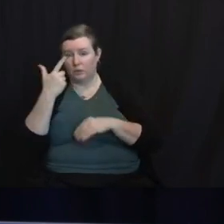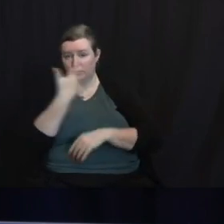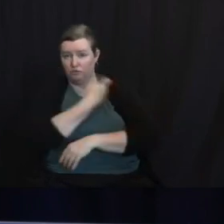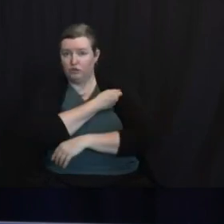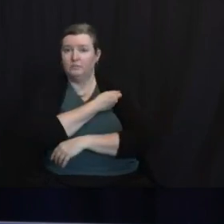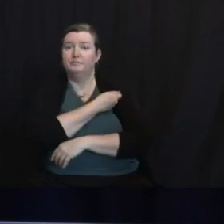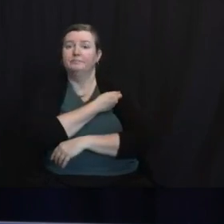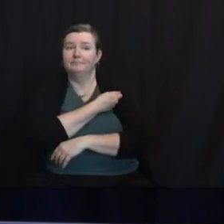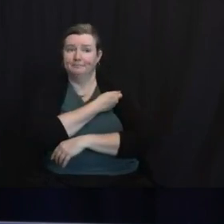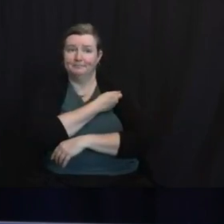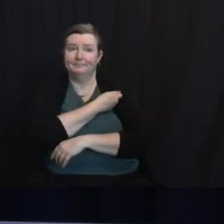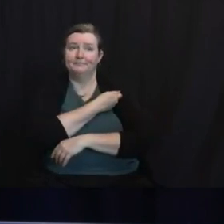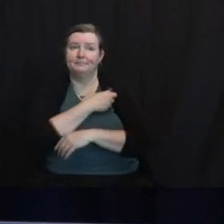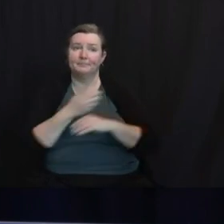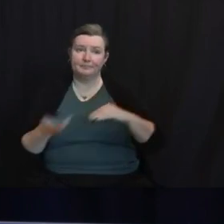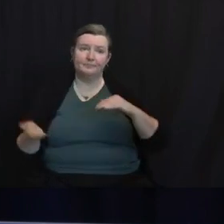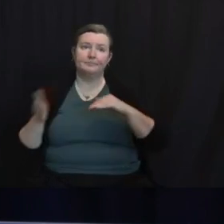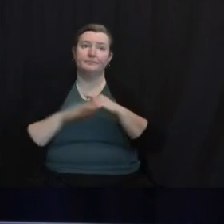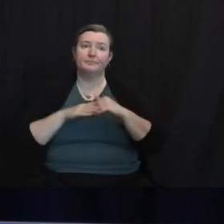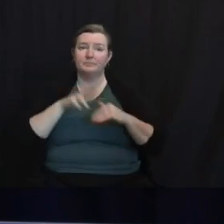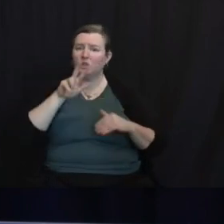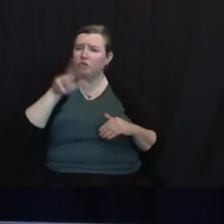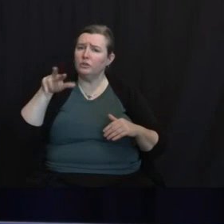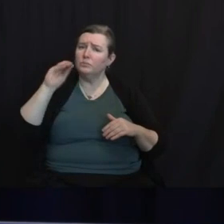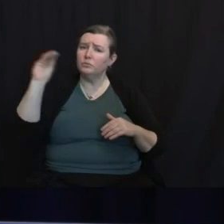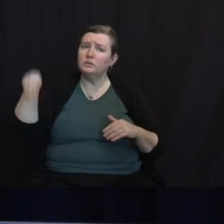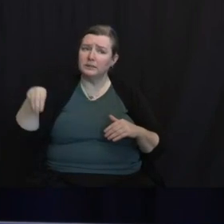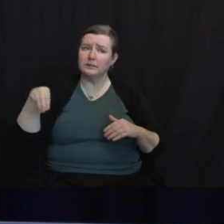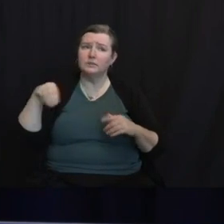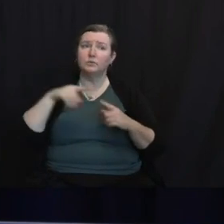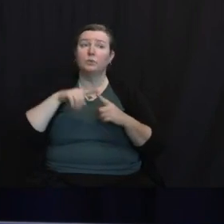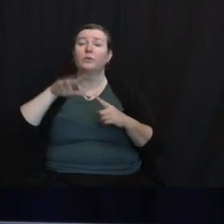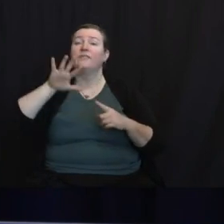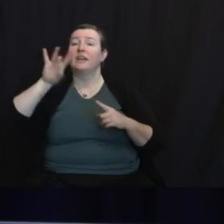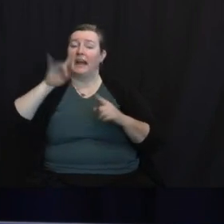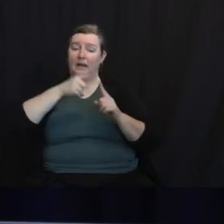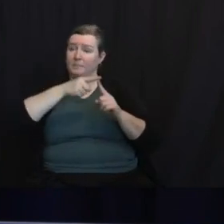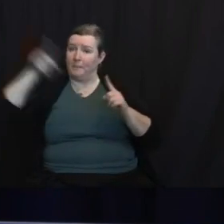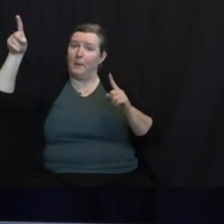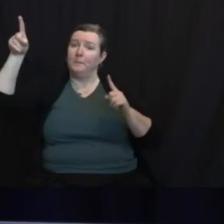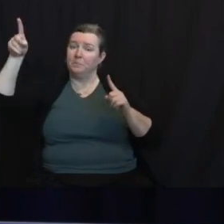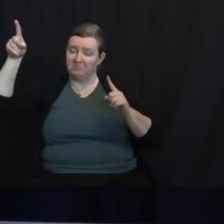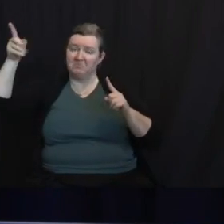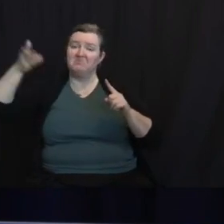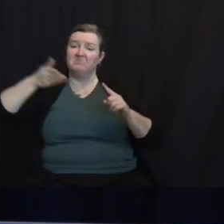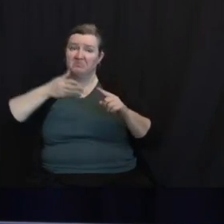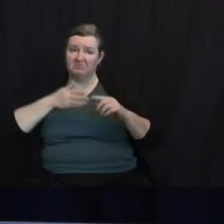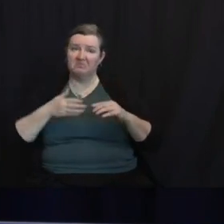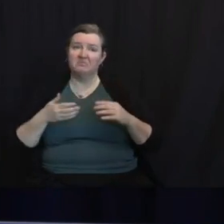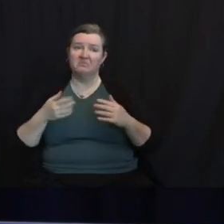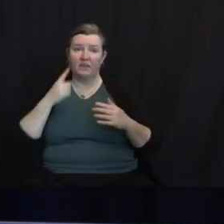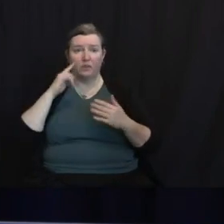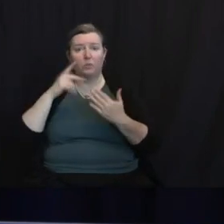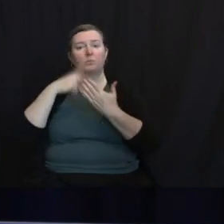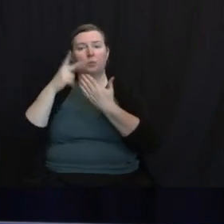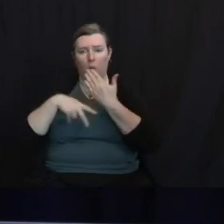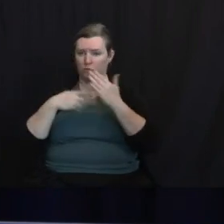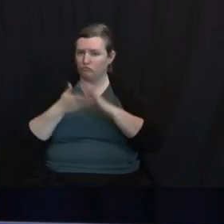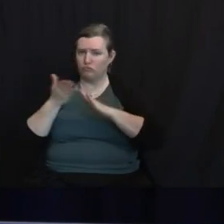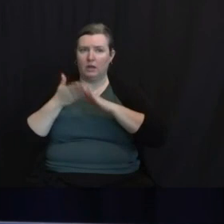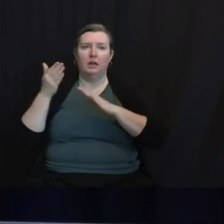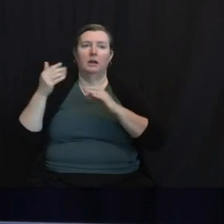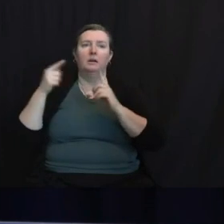from 33% to 58%. We will continue this program until we reach